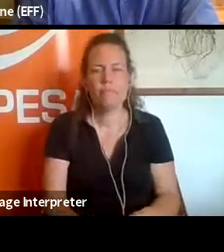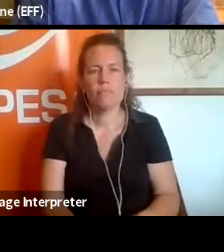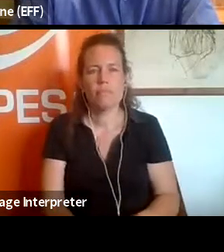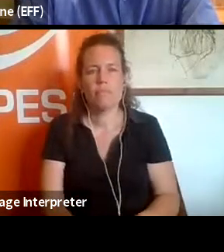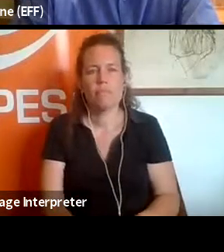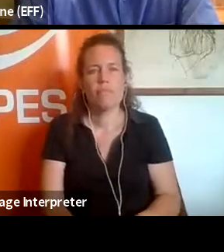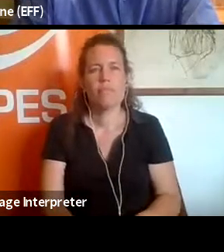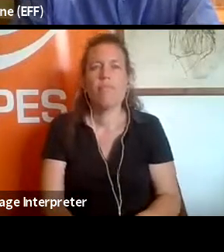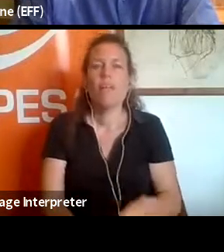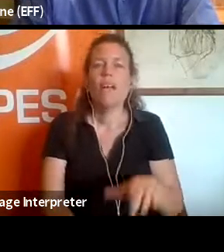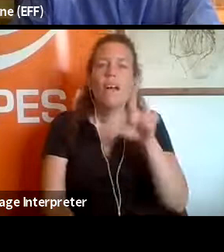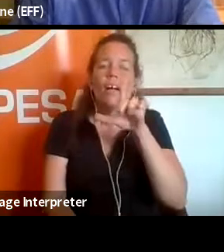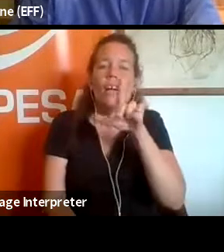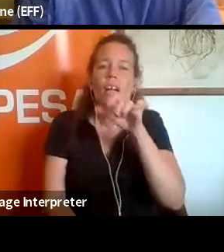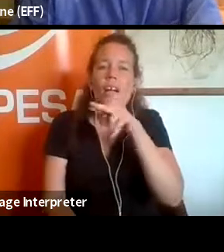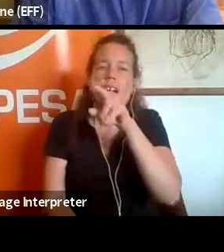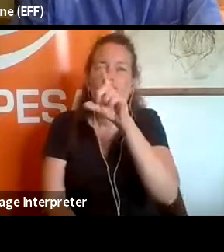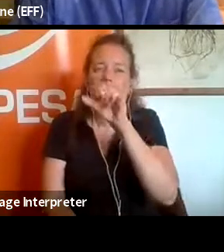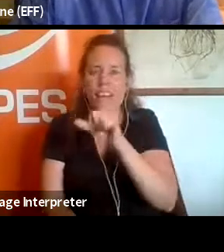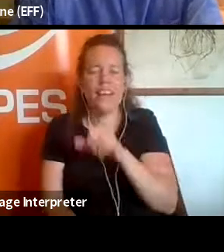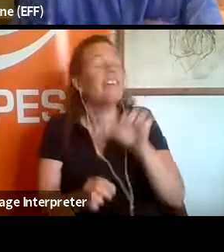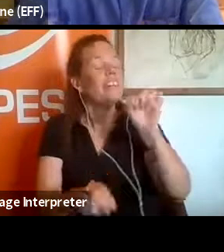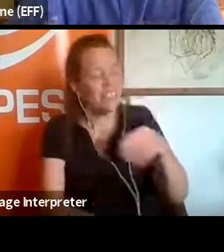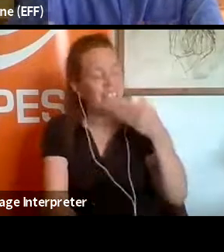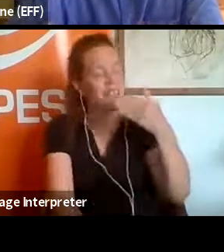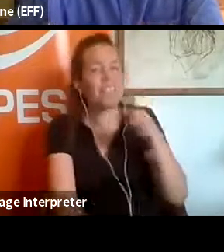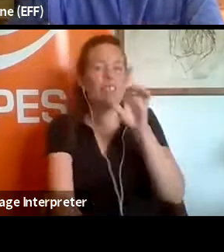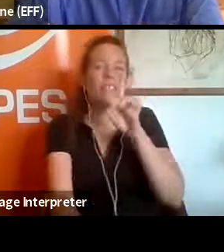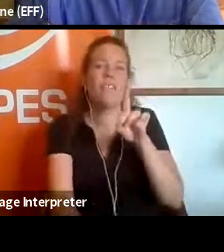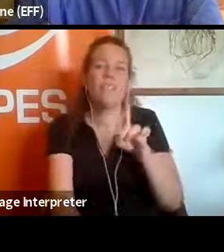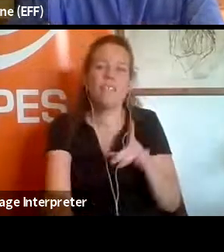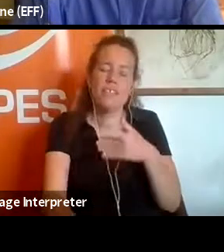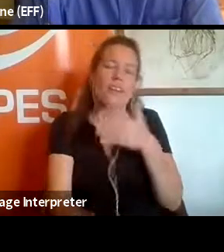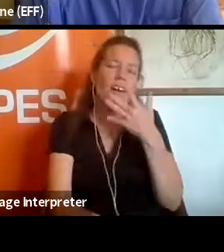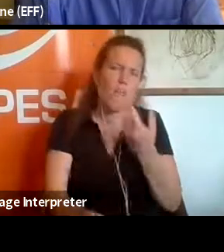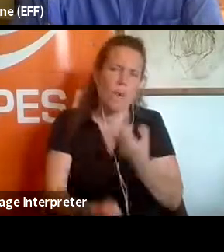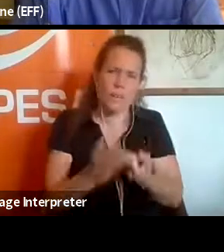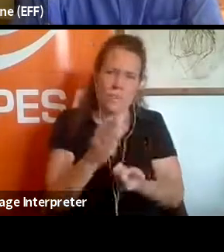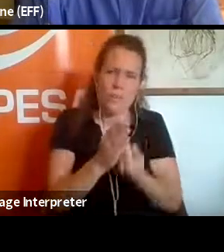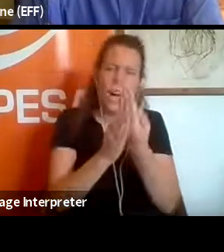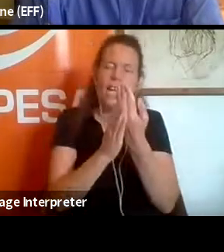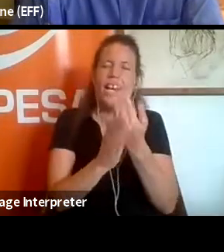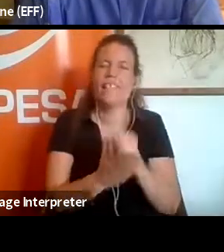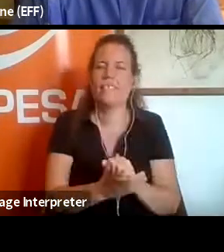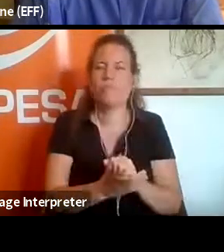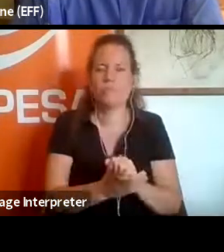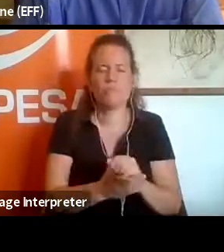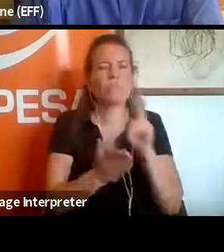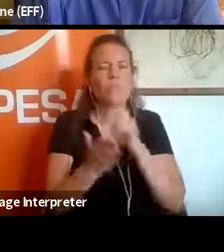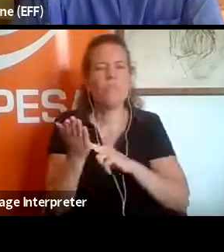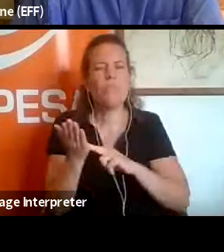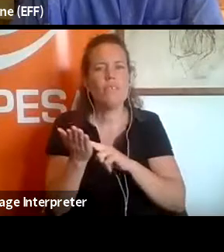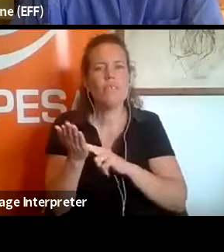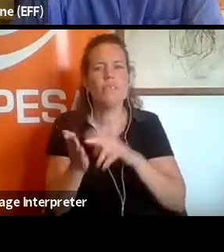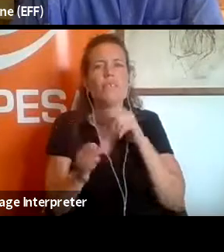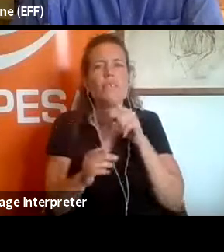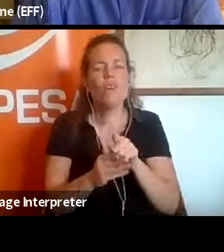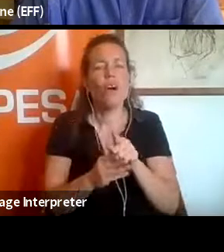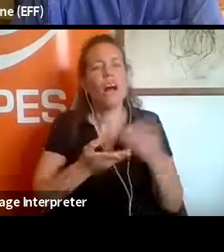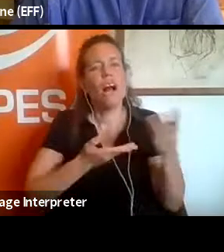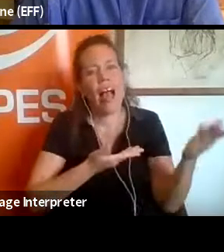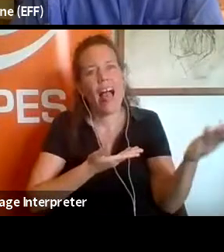Yes, Linda, go ahead. Yeah, thanks, David. I was just going to highlight, I think, the need for